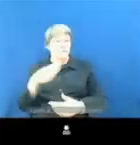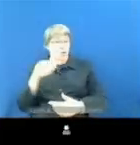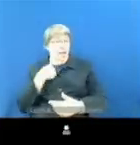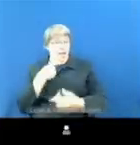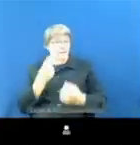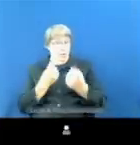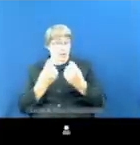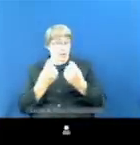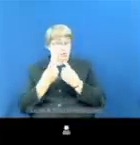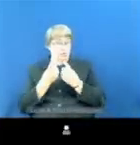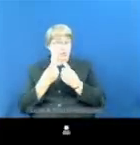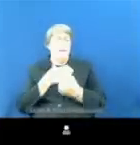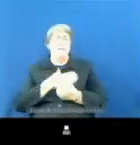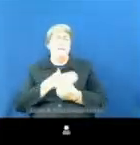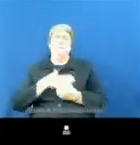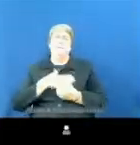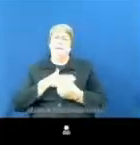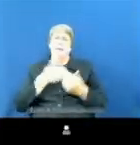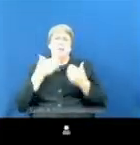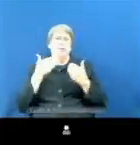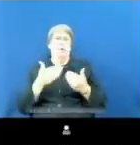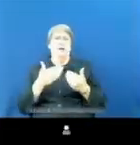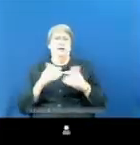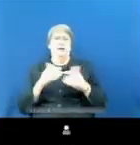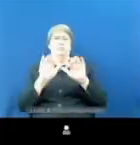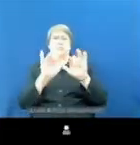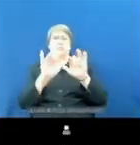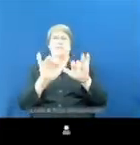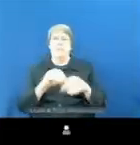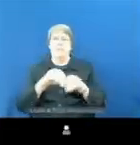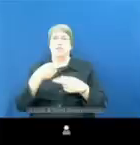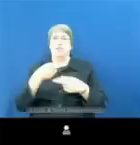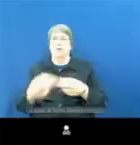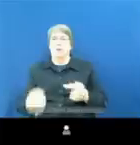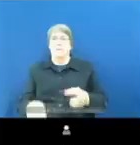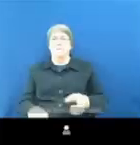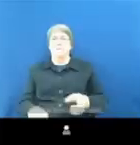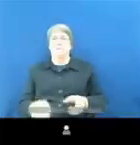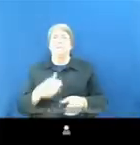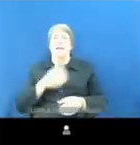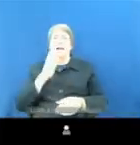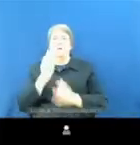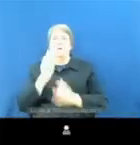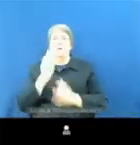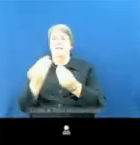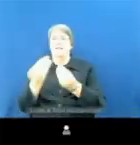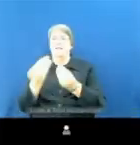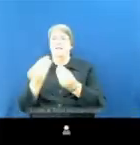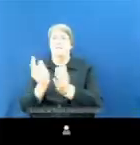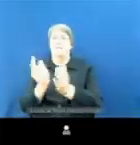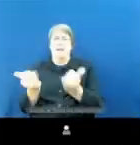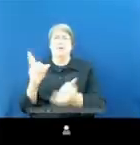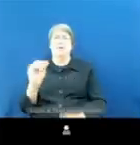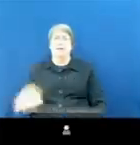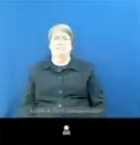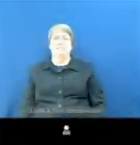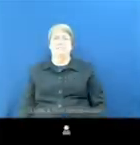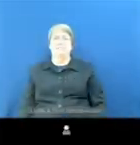questions, please feel free to put them in the room, and I'll give you a moment to do so.